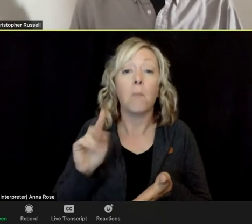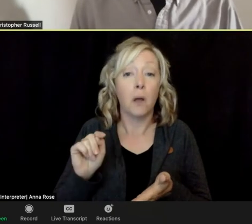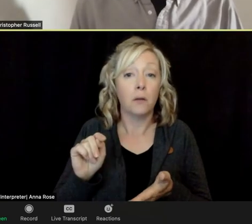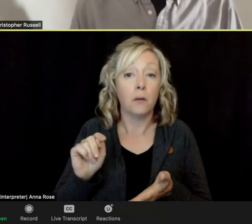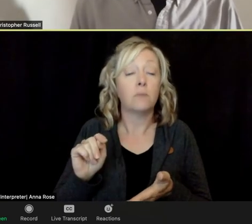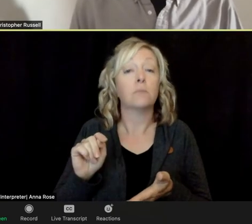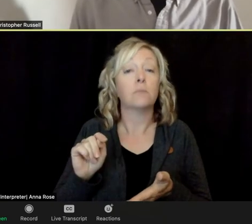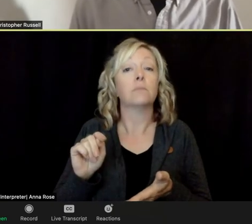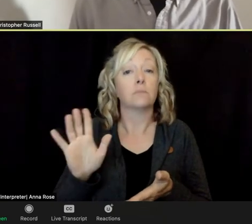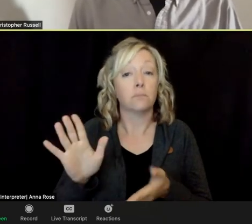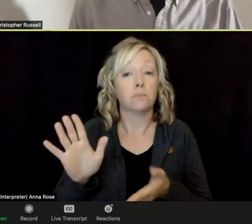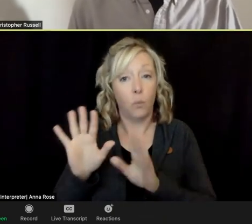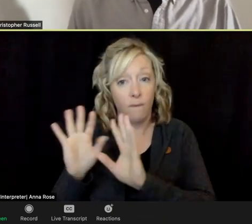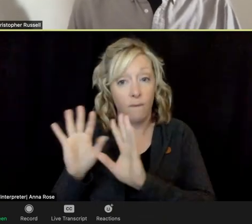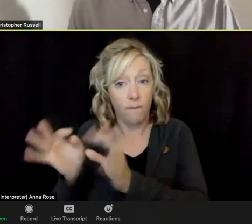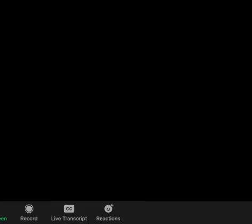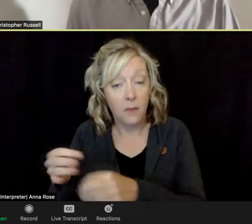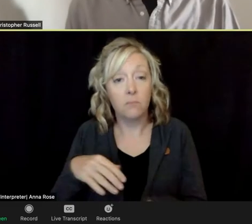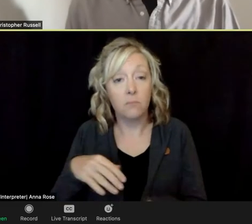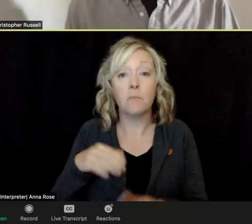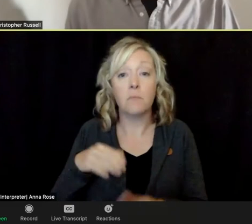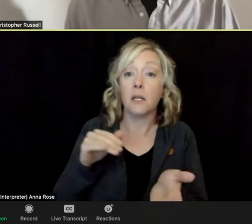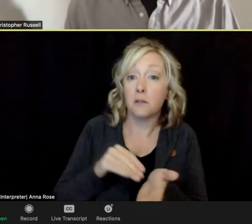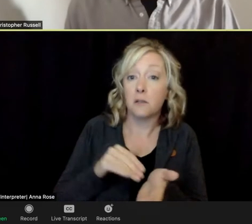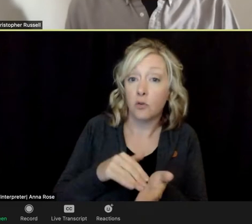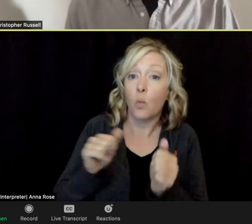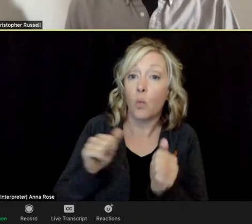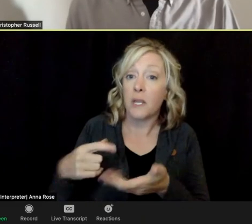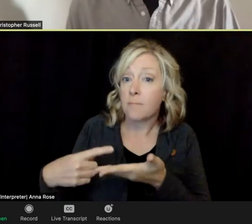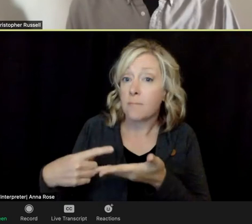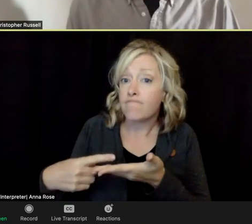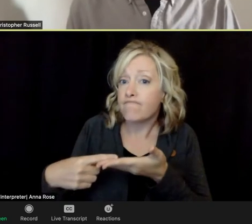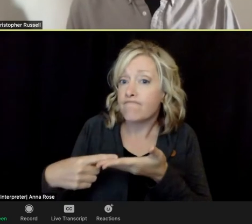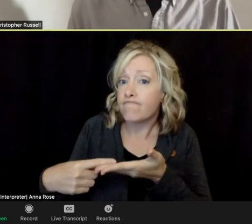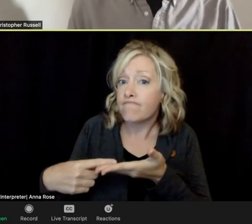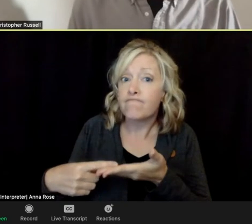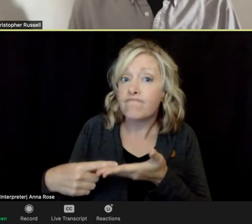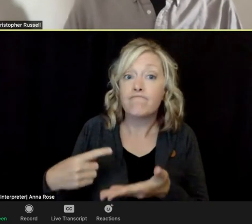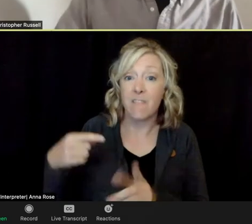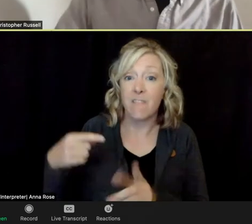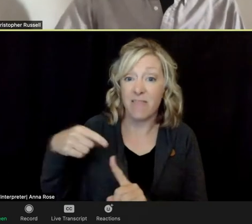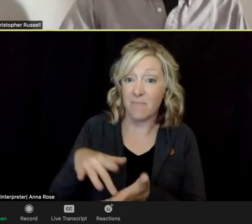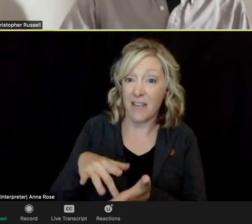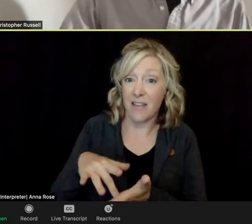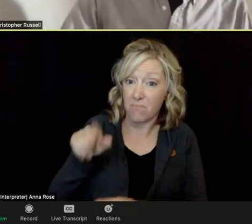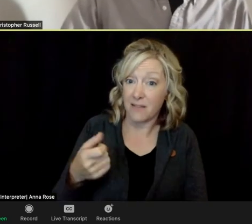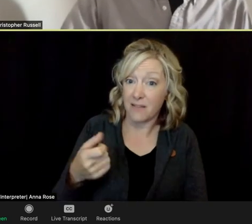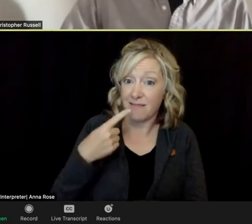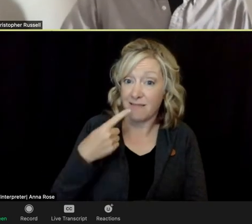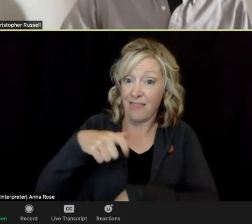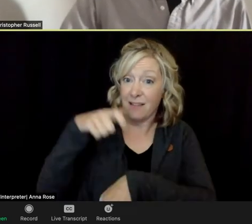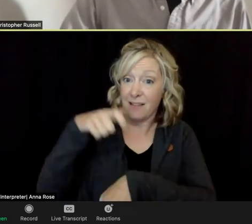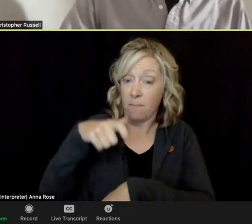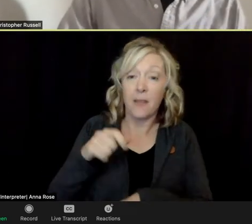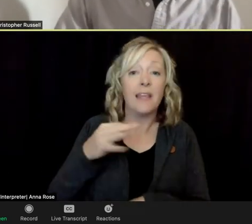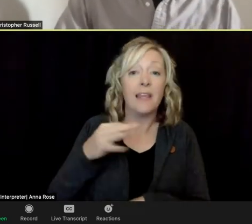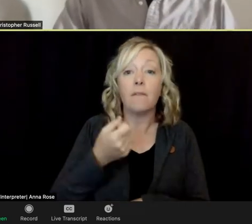with doctors, does the student have to take the medication at this time, if we know that it's